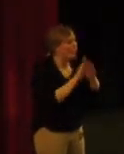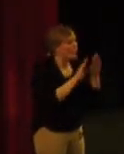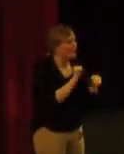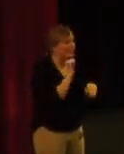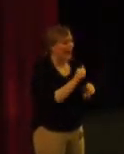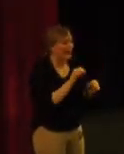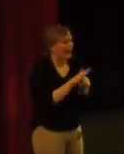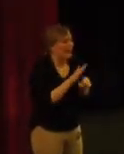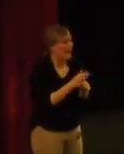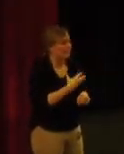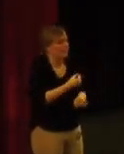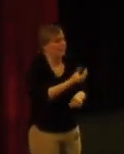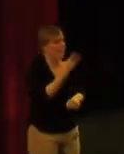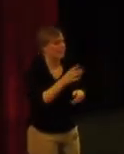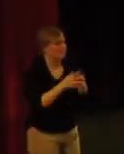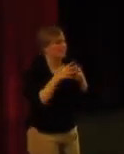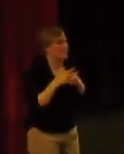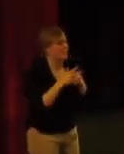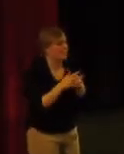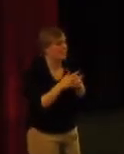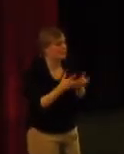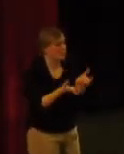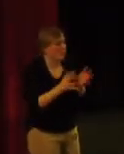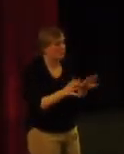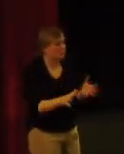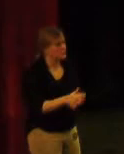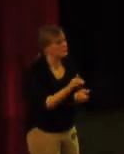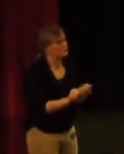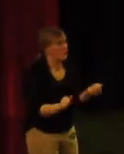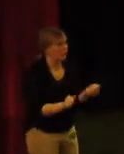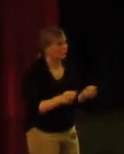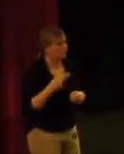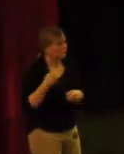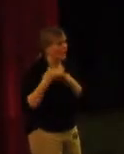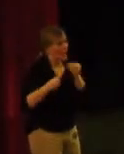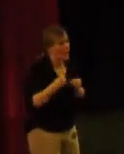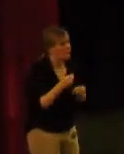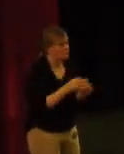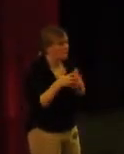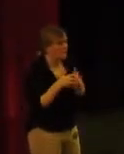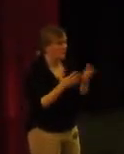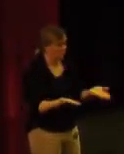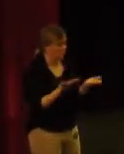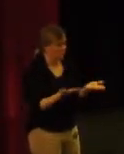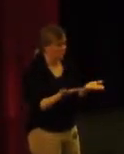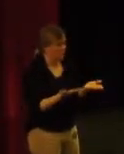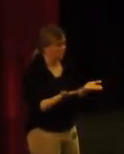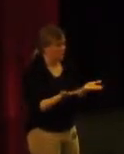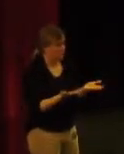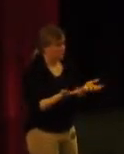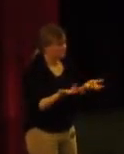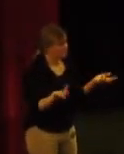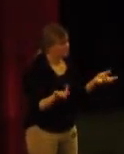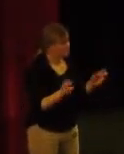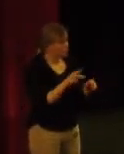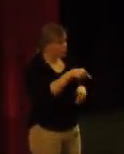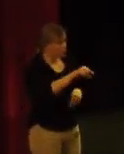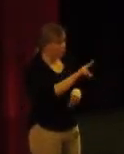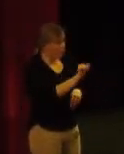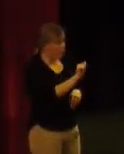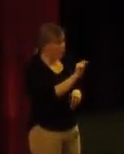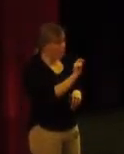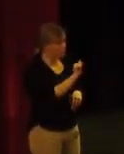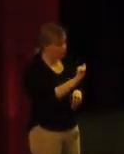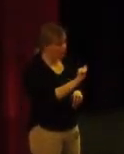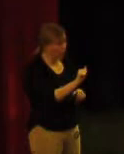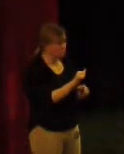Euro-American that were going to somehow distort the ethnic heritage of America. And so the quote, there was a quota system put in place that said we're only